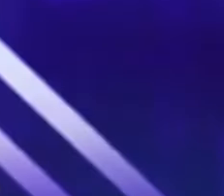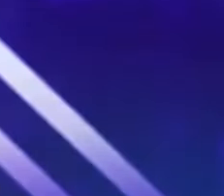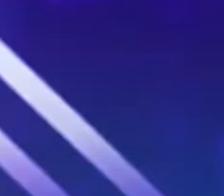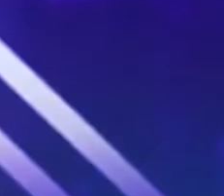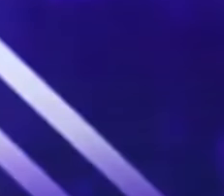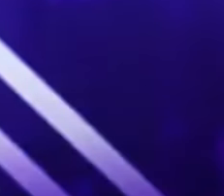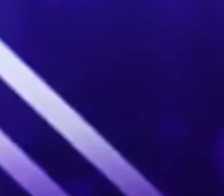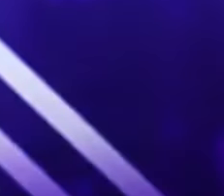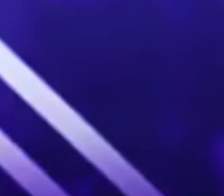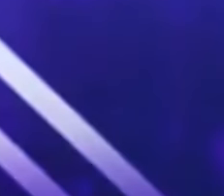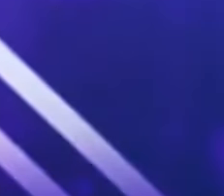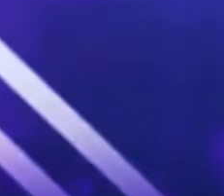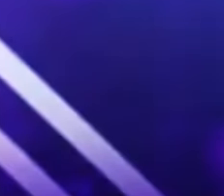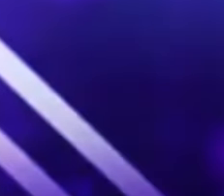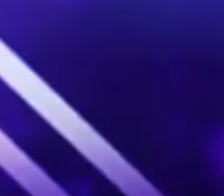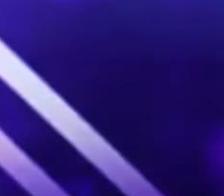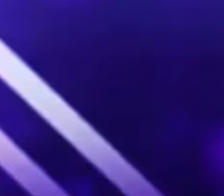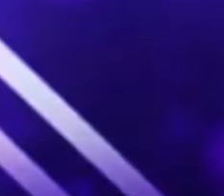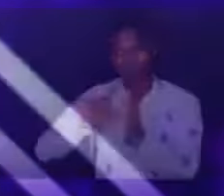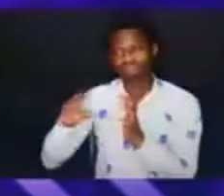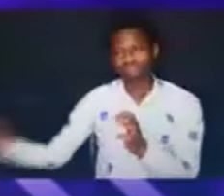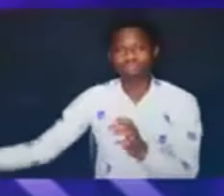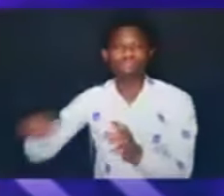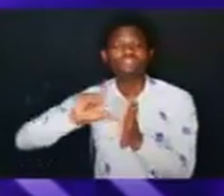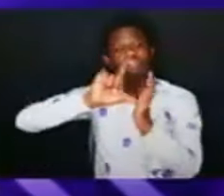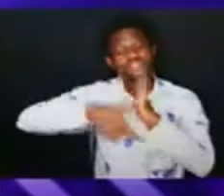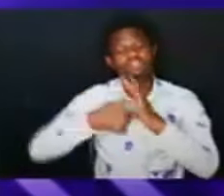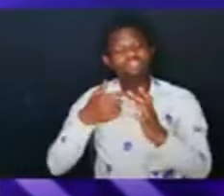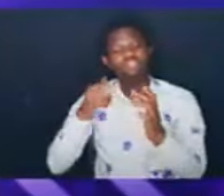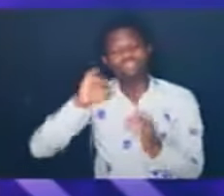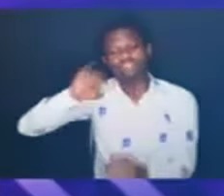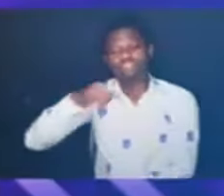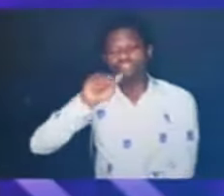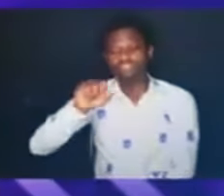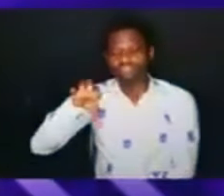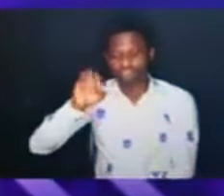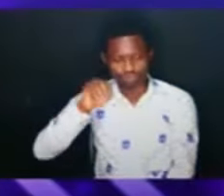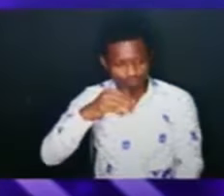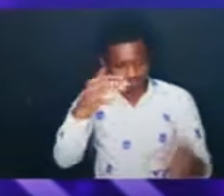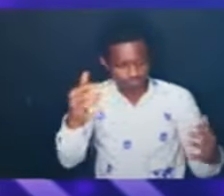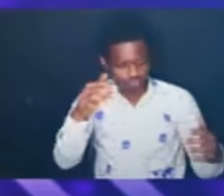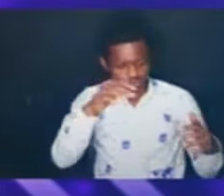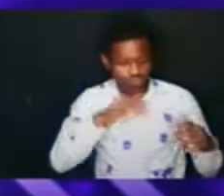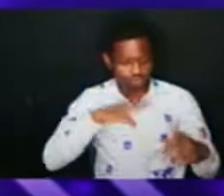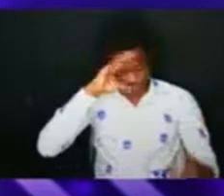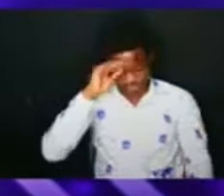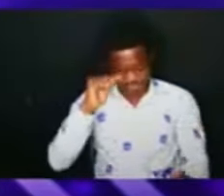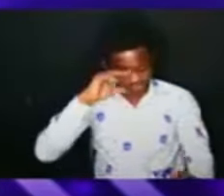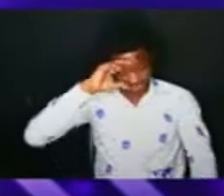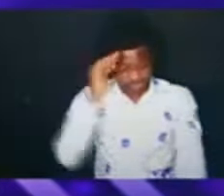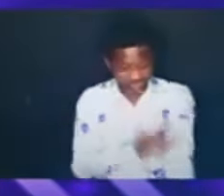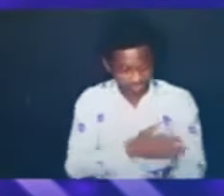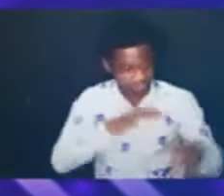Then Jacob called for his sons and said, "Gather around so I can tell you what will happen to